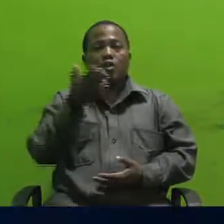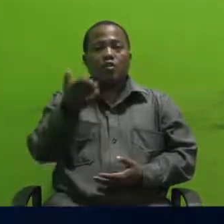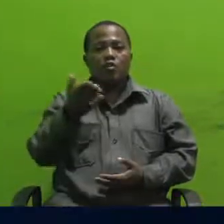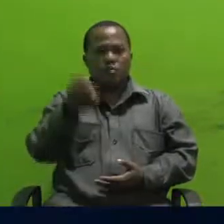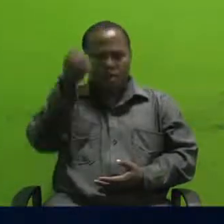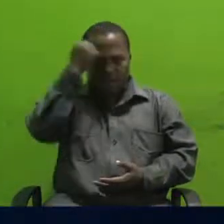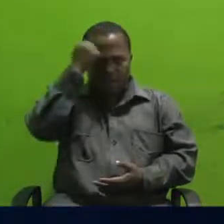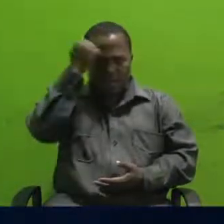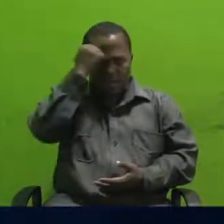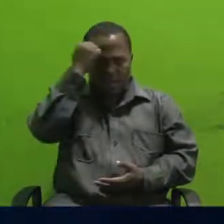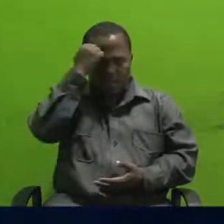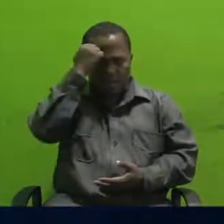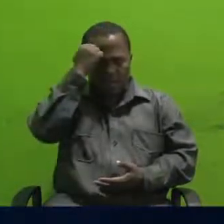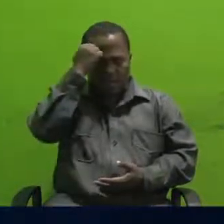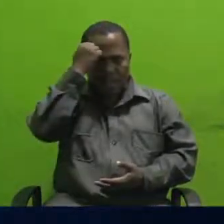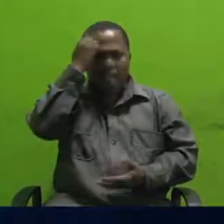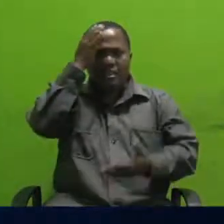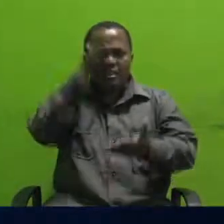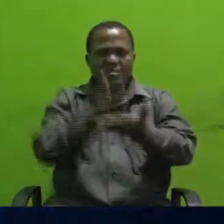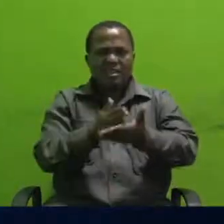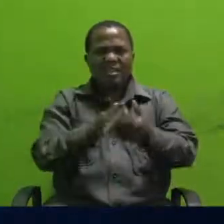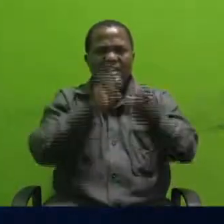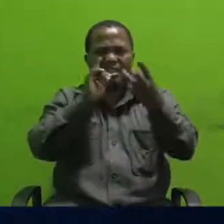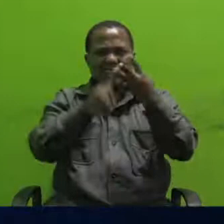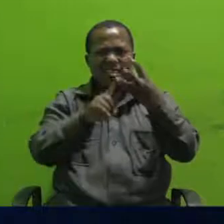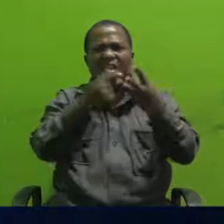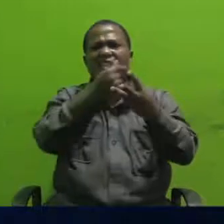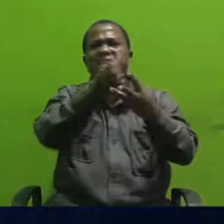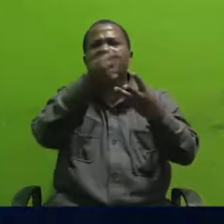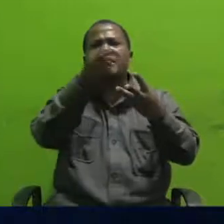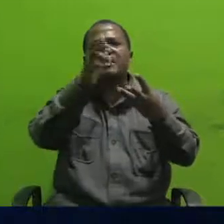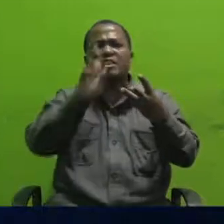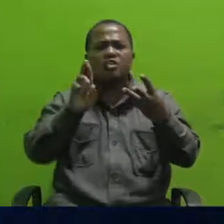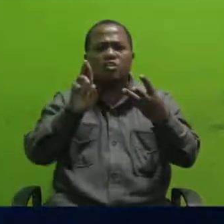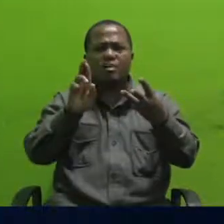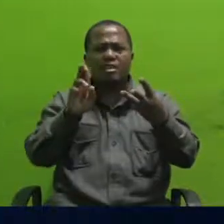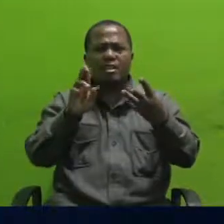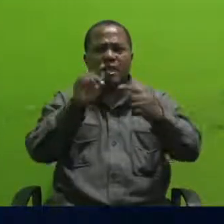can you remember the basic three trigonometrical ratios?